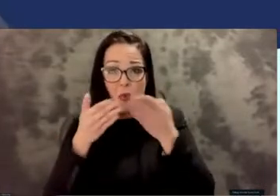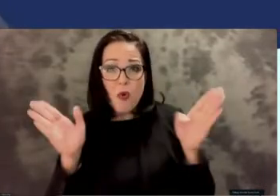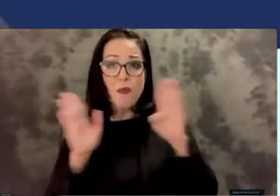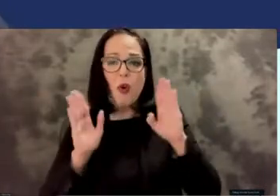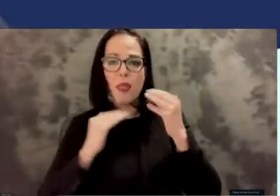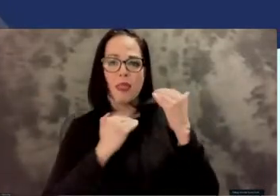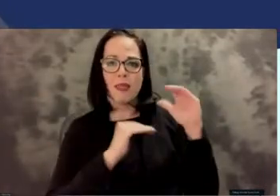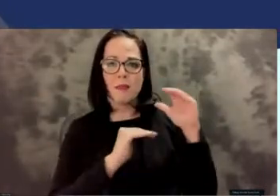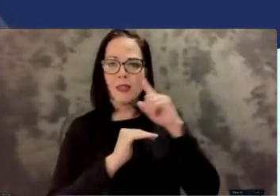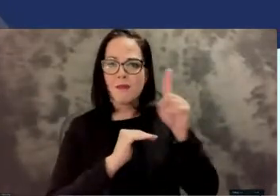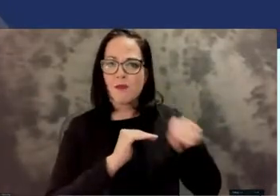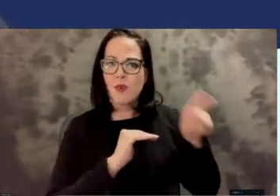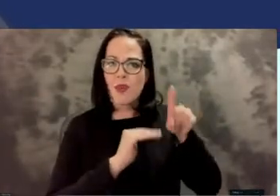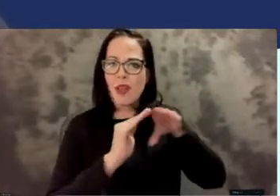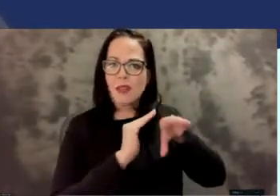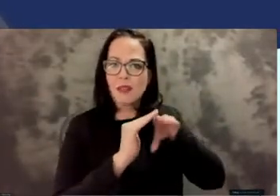opportunity.